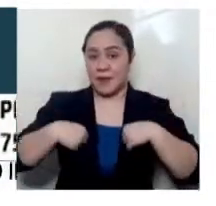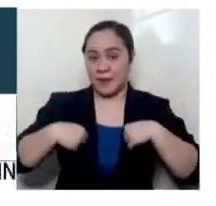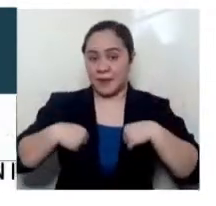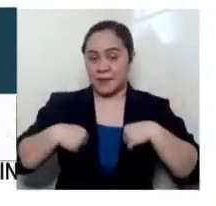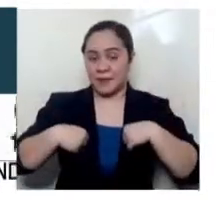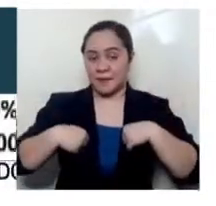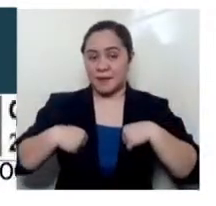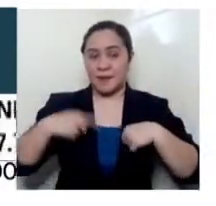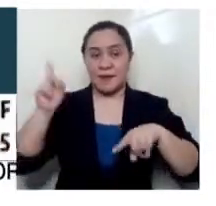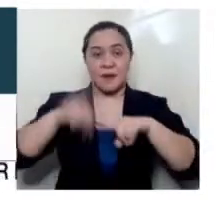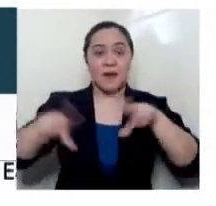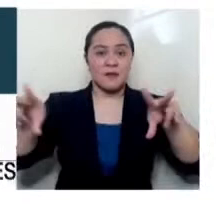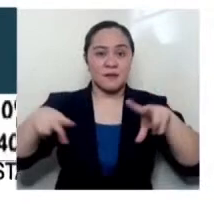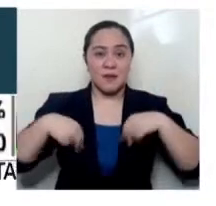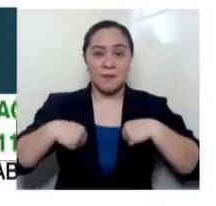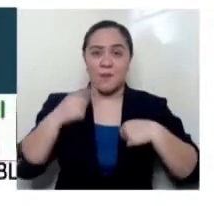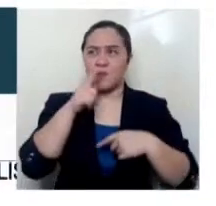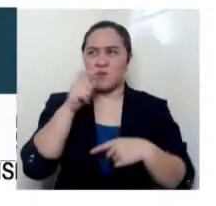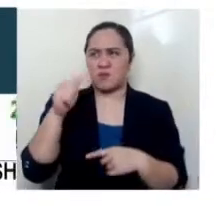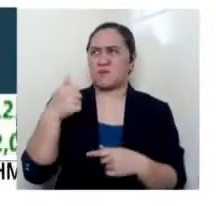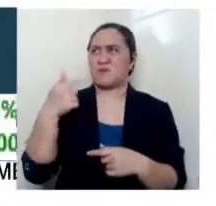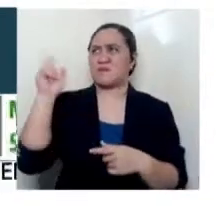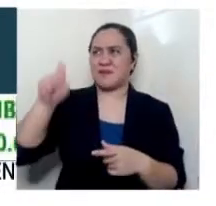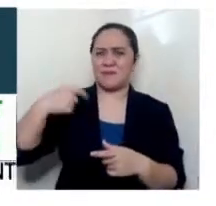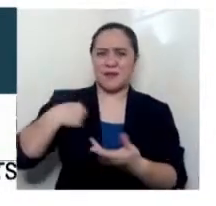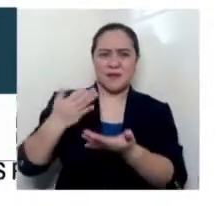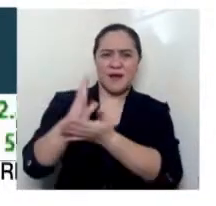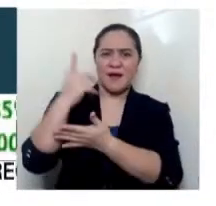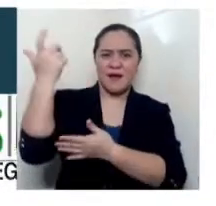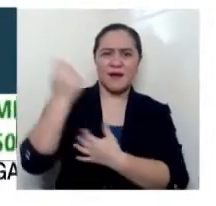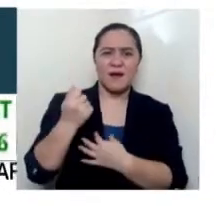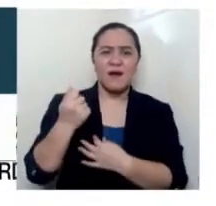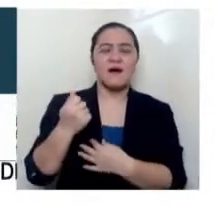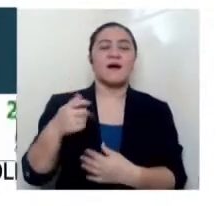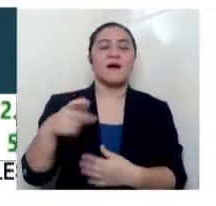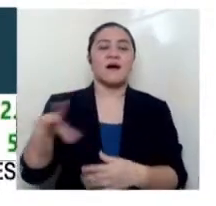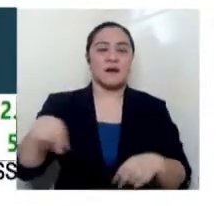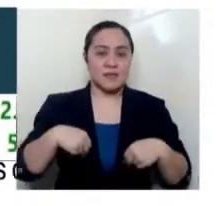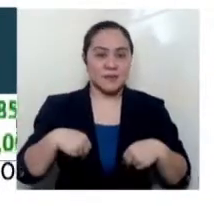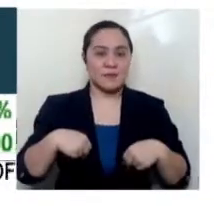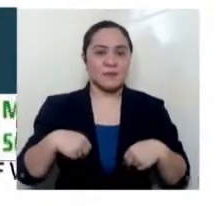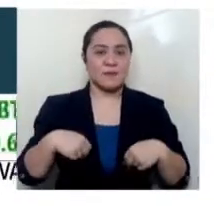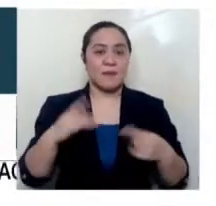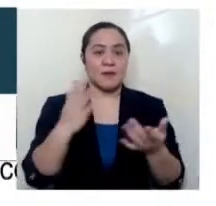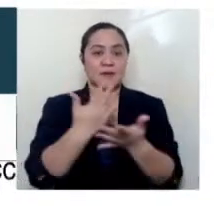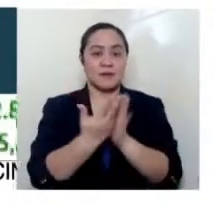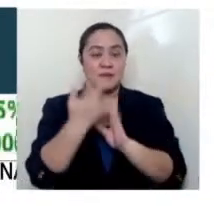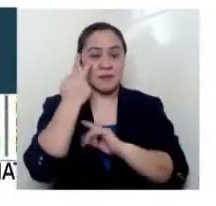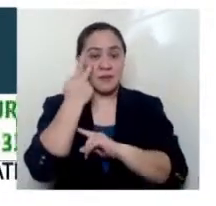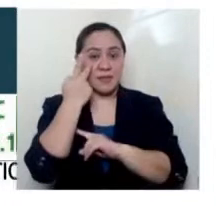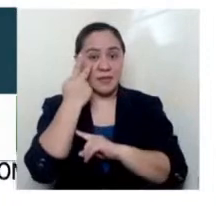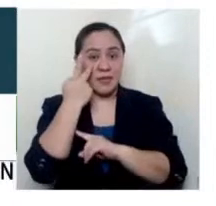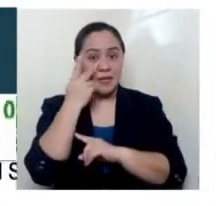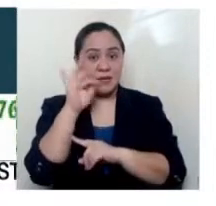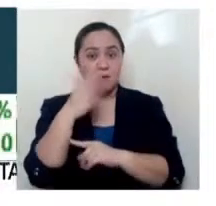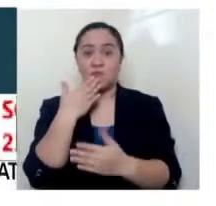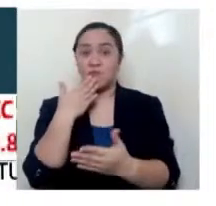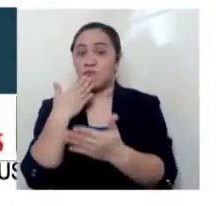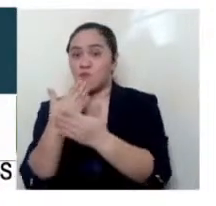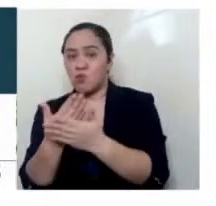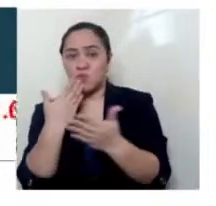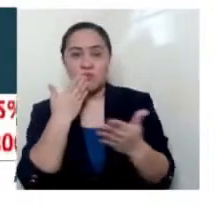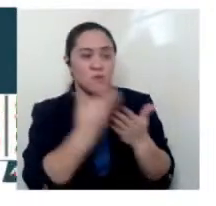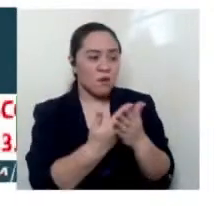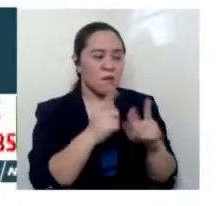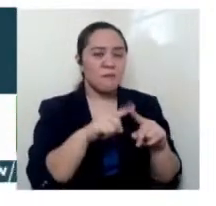na matanggap nila. And therefore, baka instead of creating something good, pinalalala lang